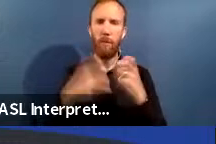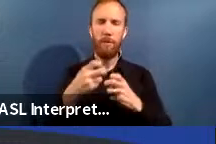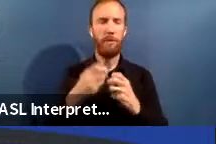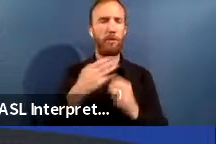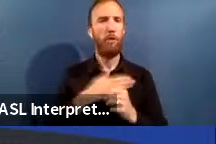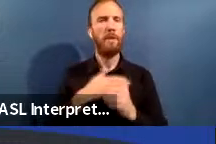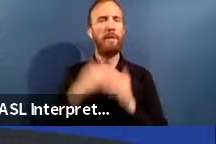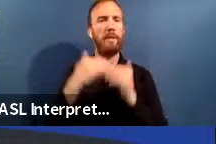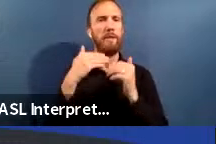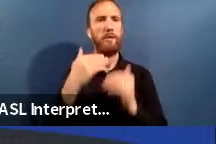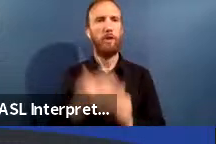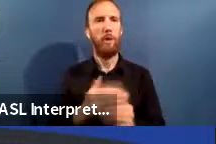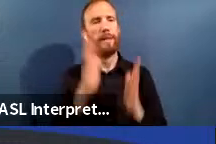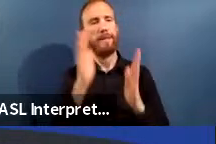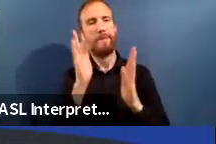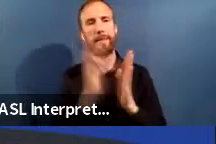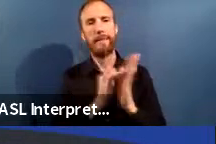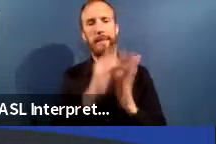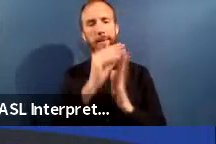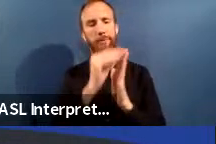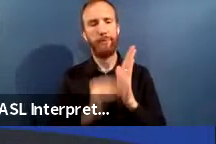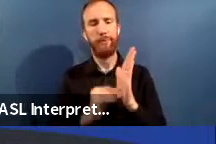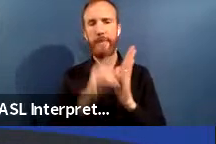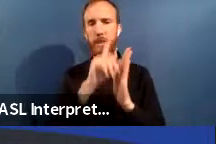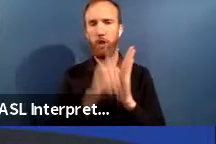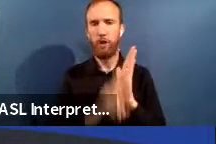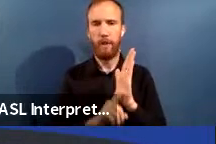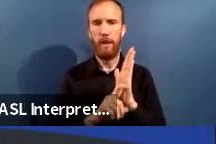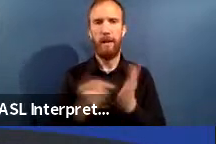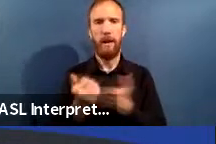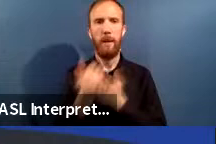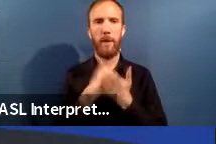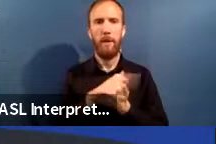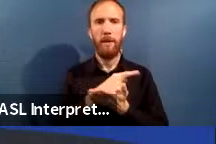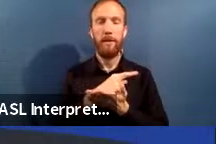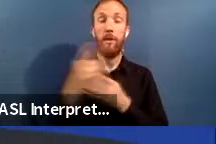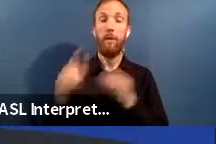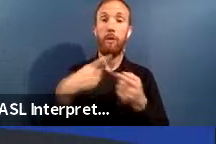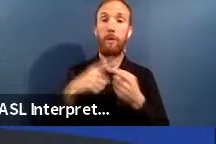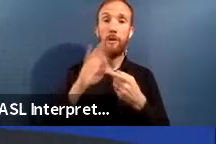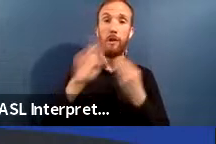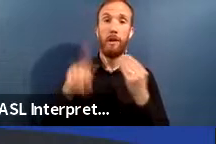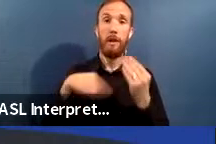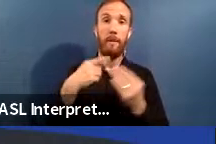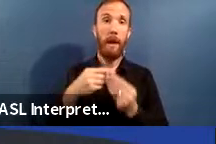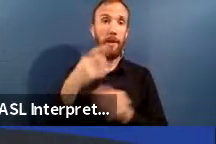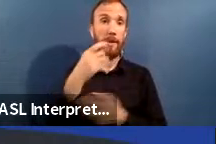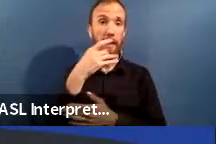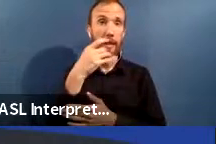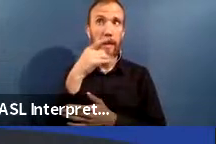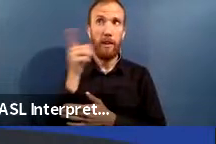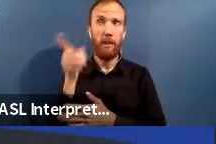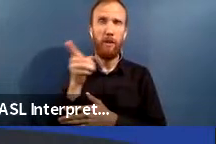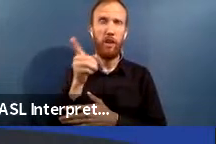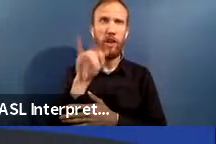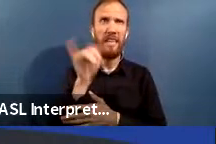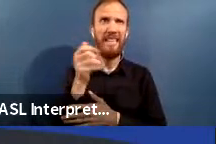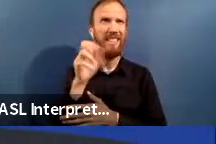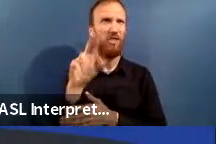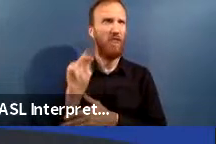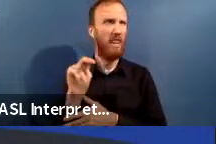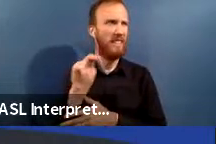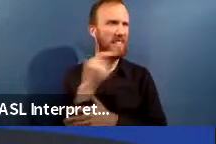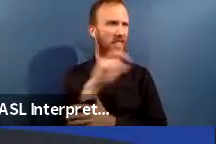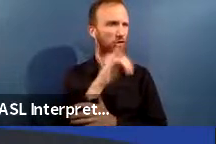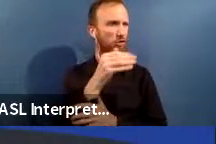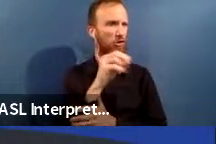to different schools. So when Mr. Lean asked about the lighting at Johnson or Jones College, I don't remember which